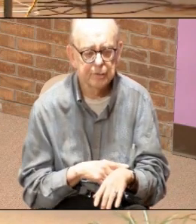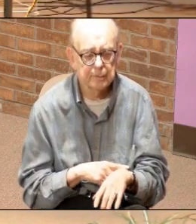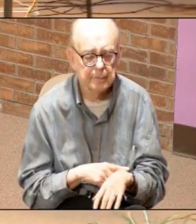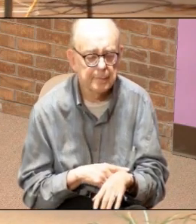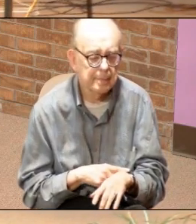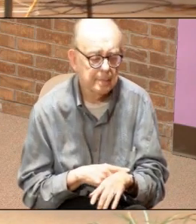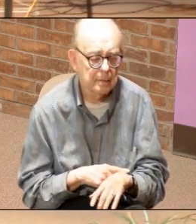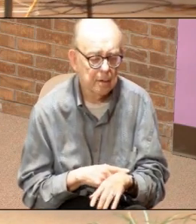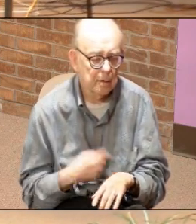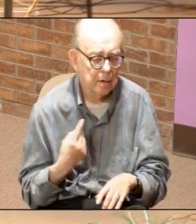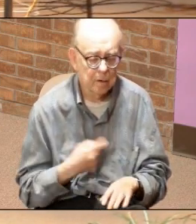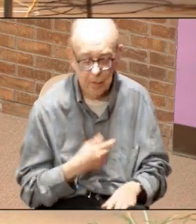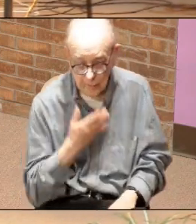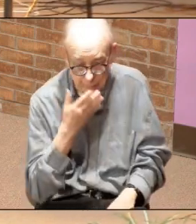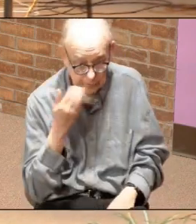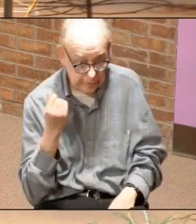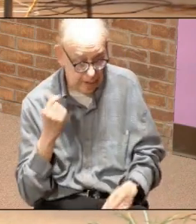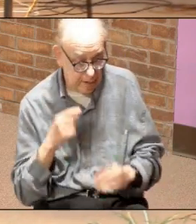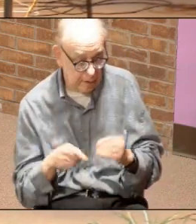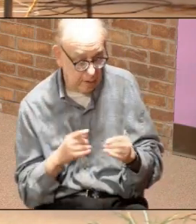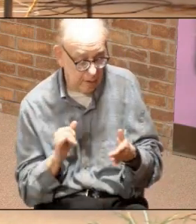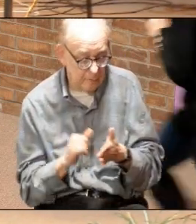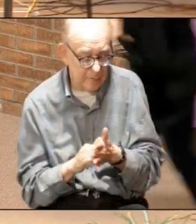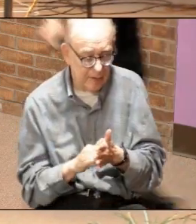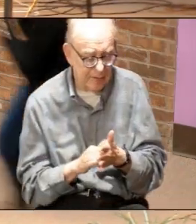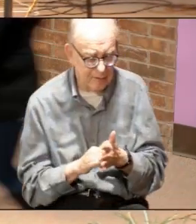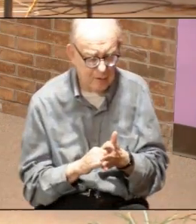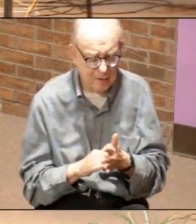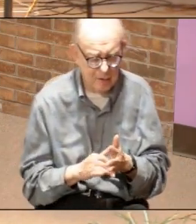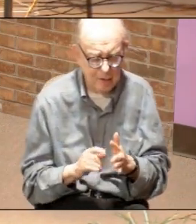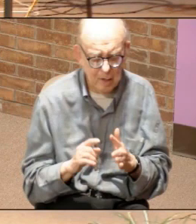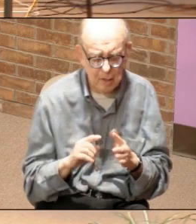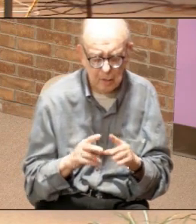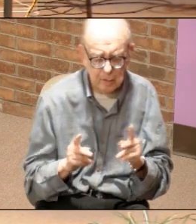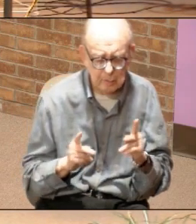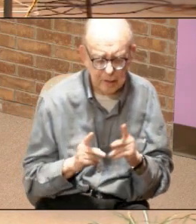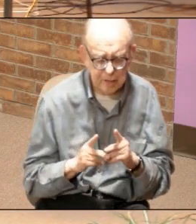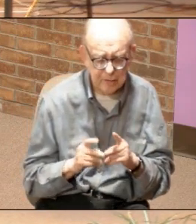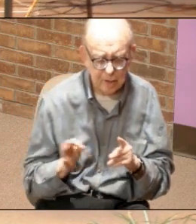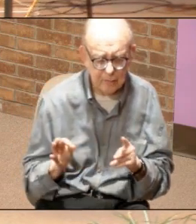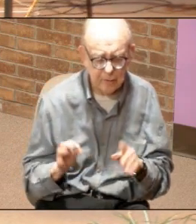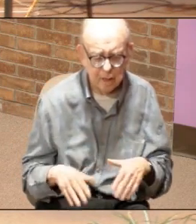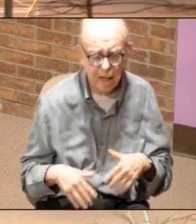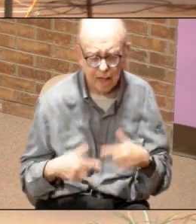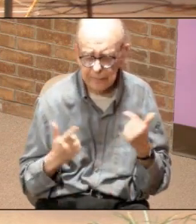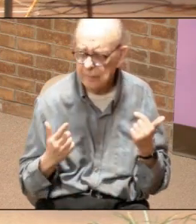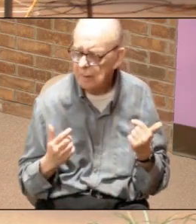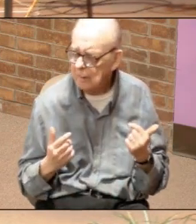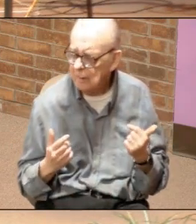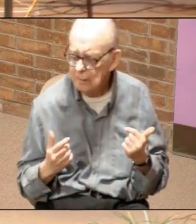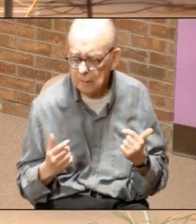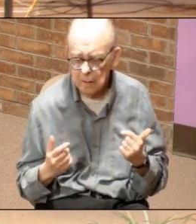times we forget about that source of life.